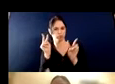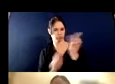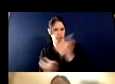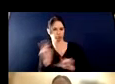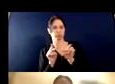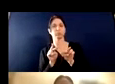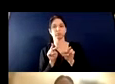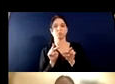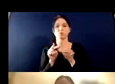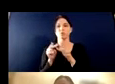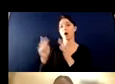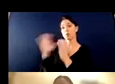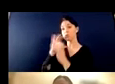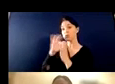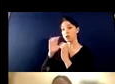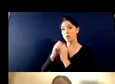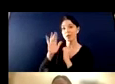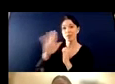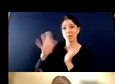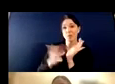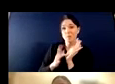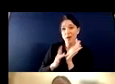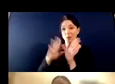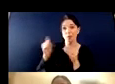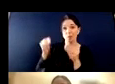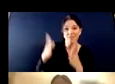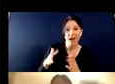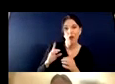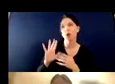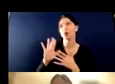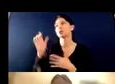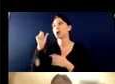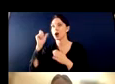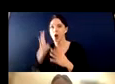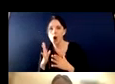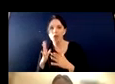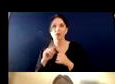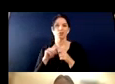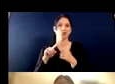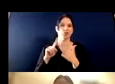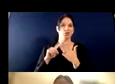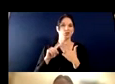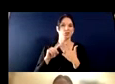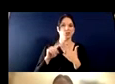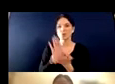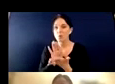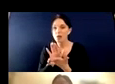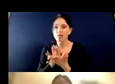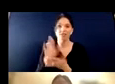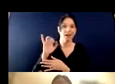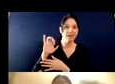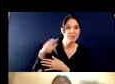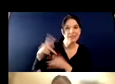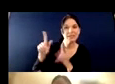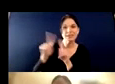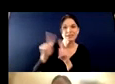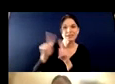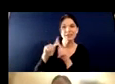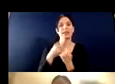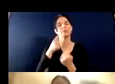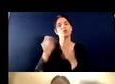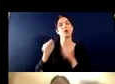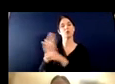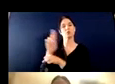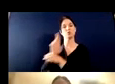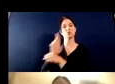your audiologists, your medical providers, and your school and IEP team. So here, these are the objectives